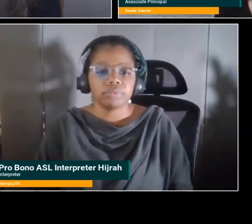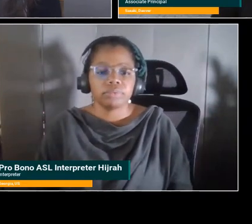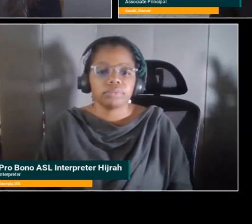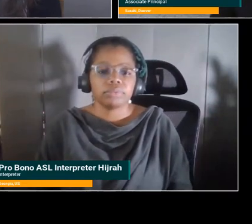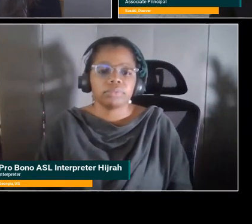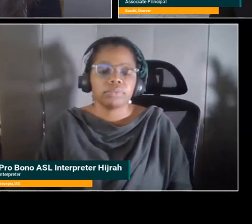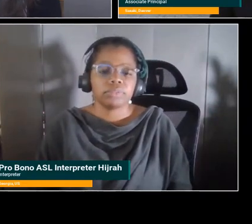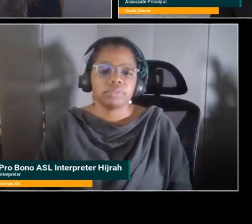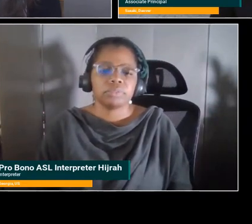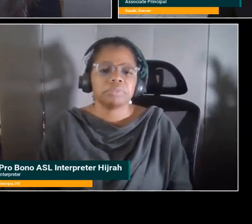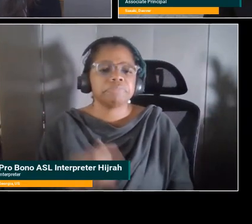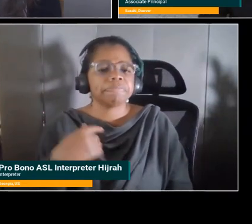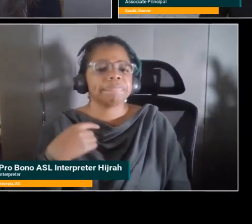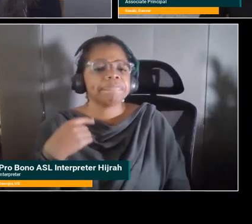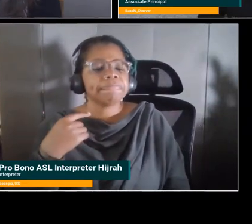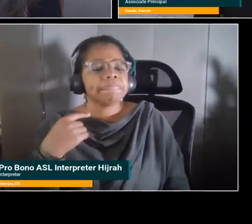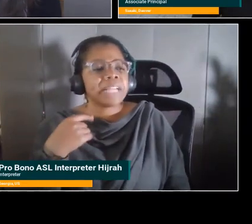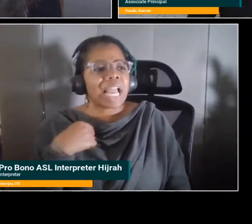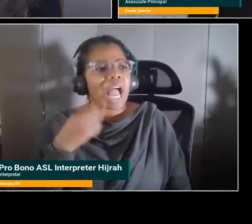I would say